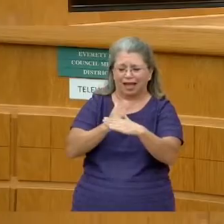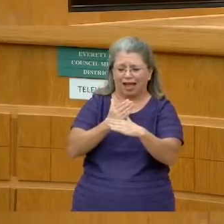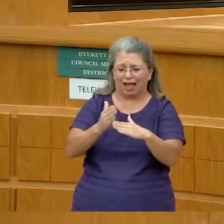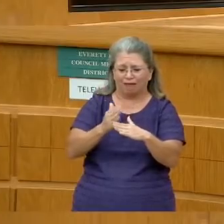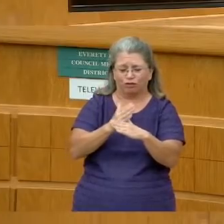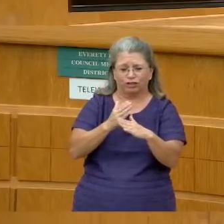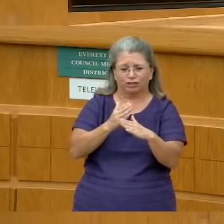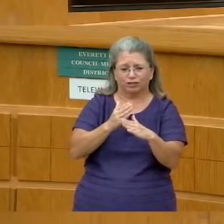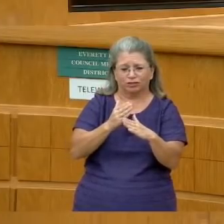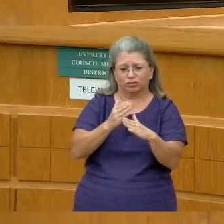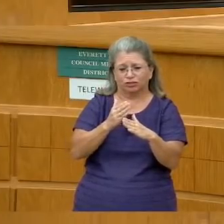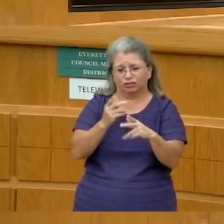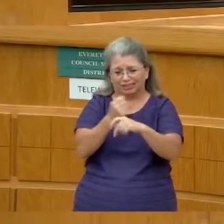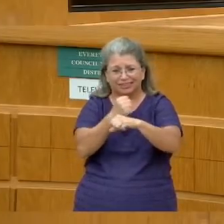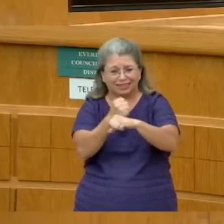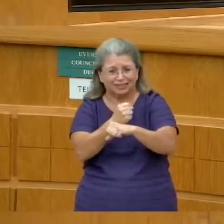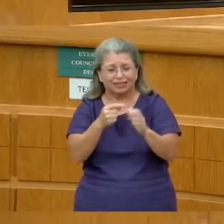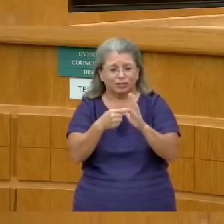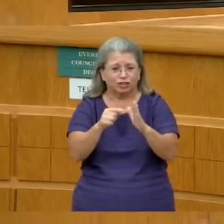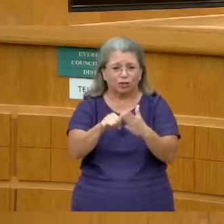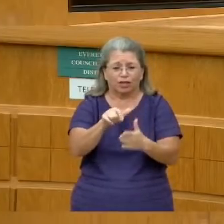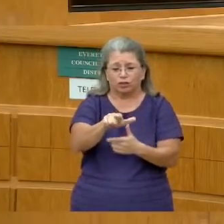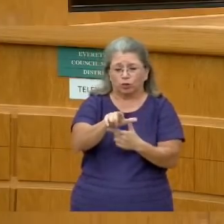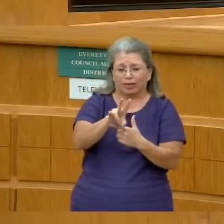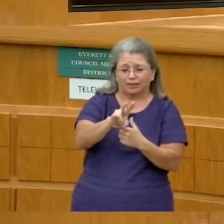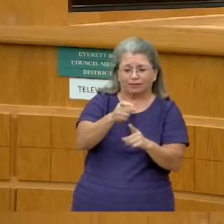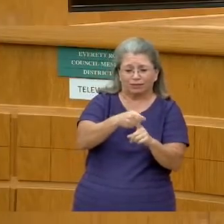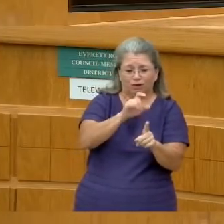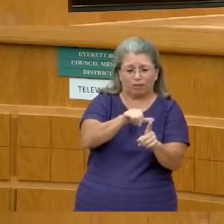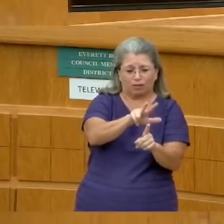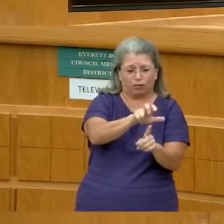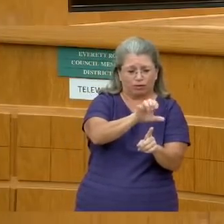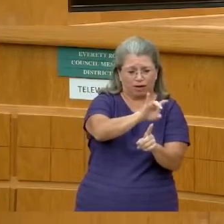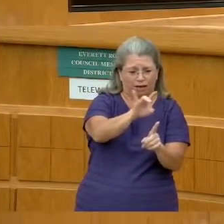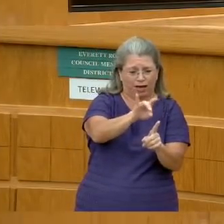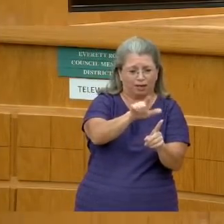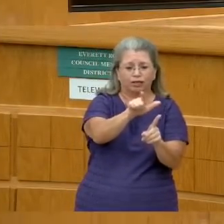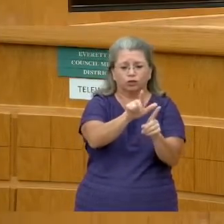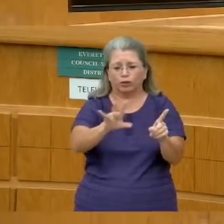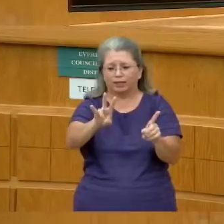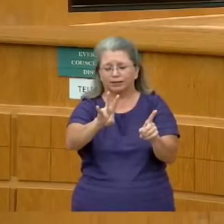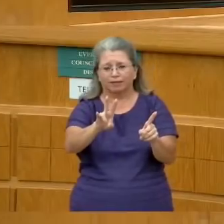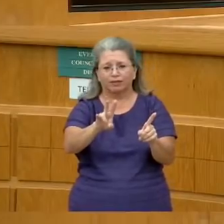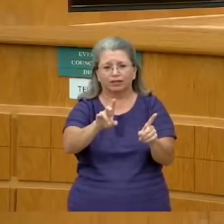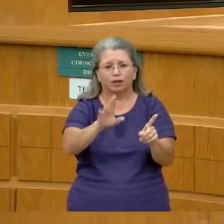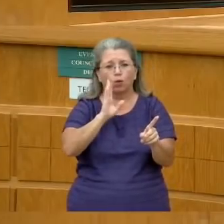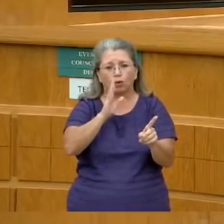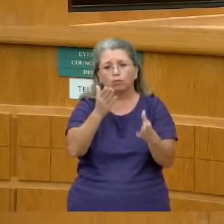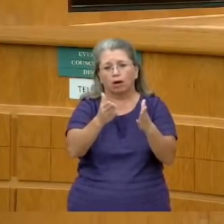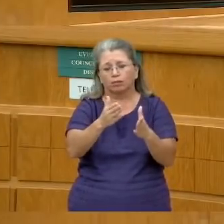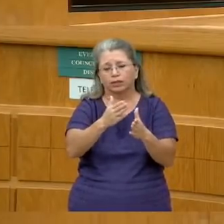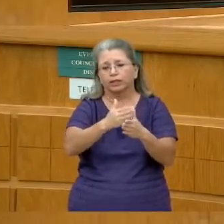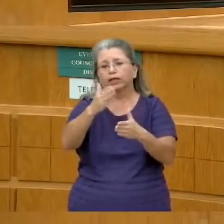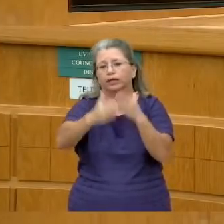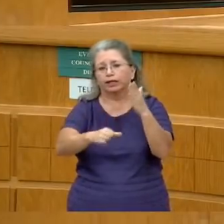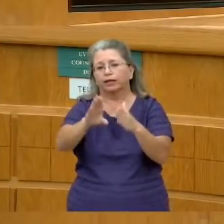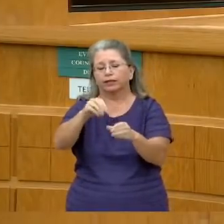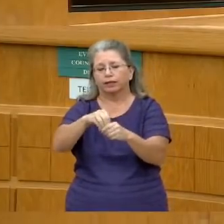get hospitalized if the laws of averages continue at this pace. 7% look like they were